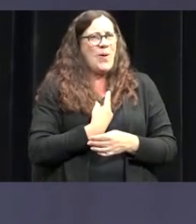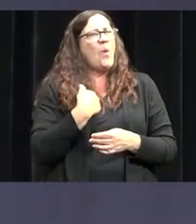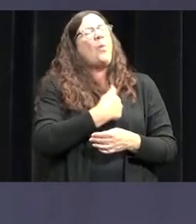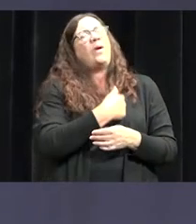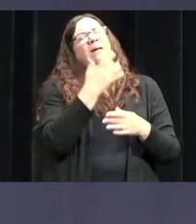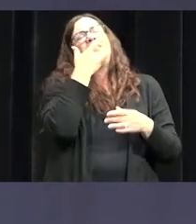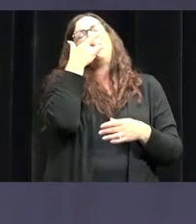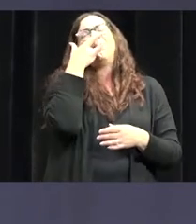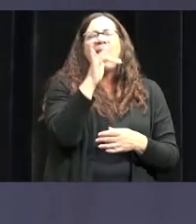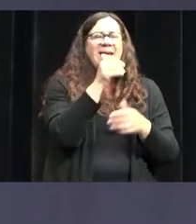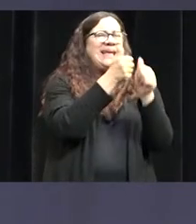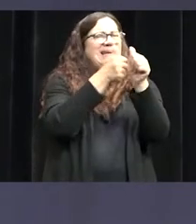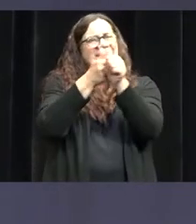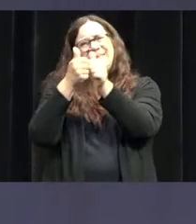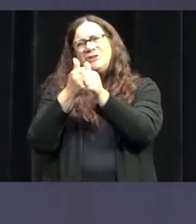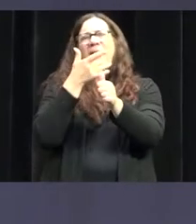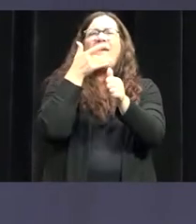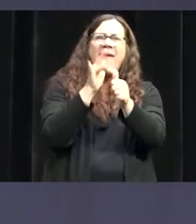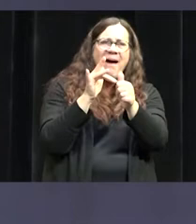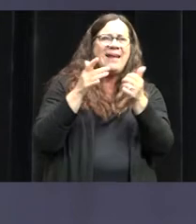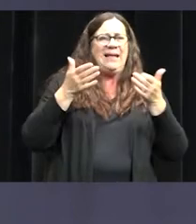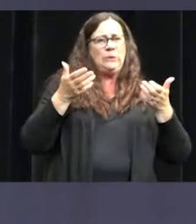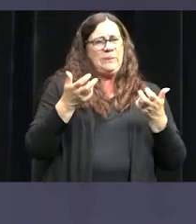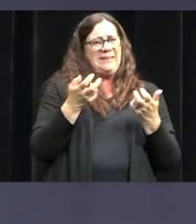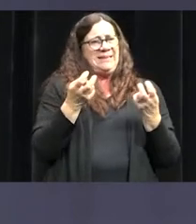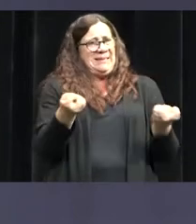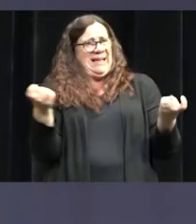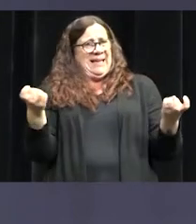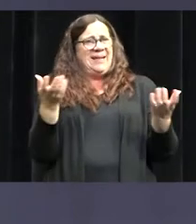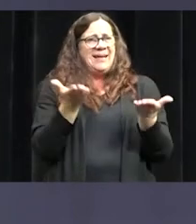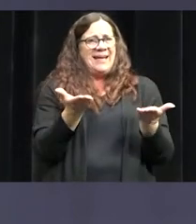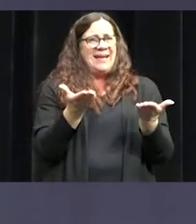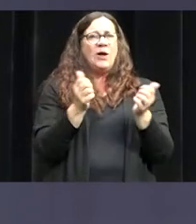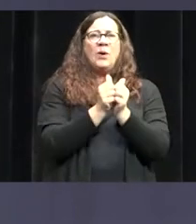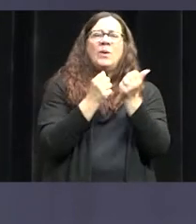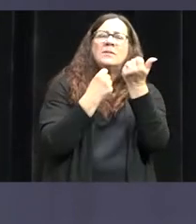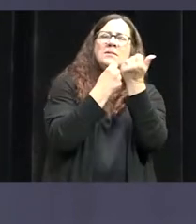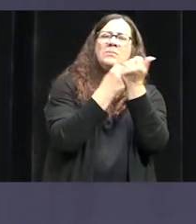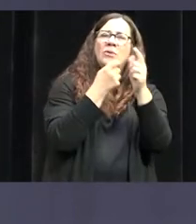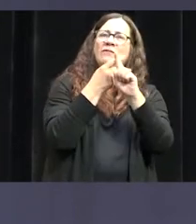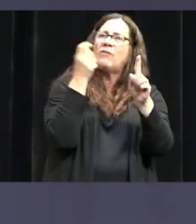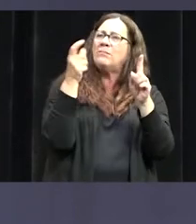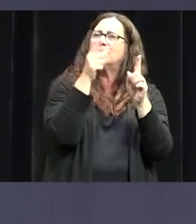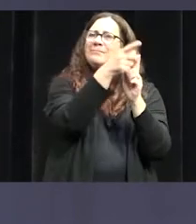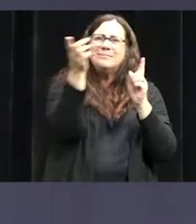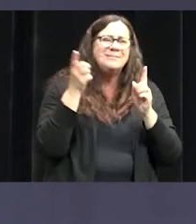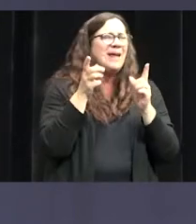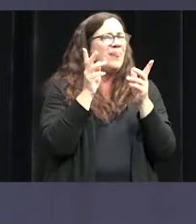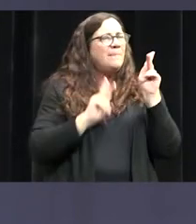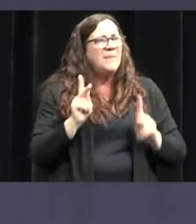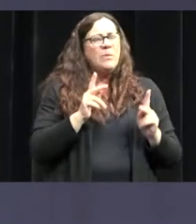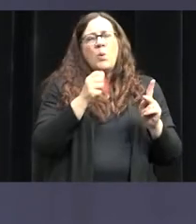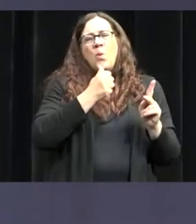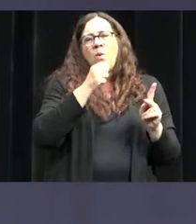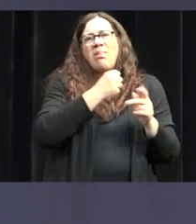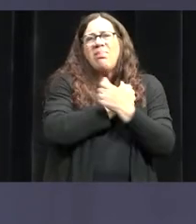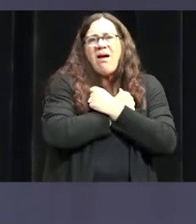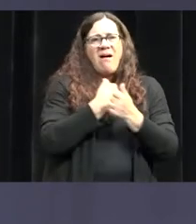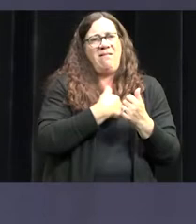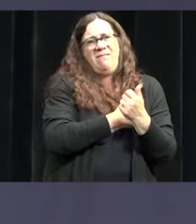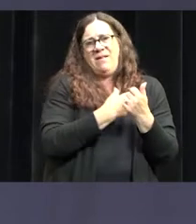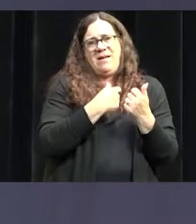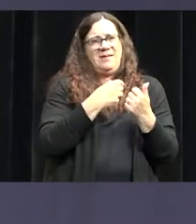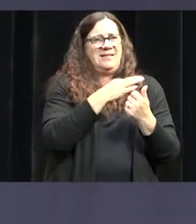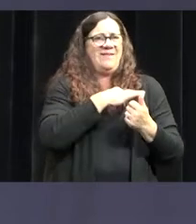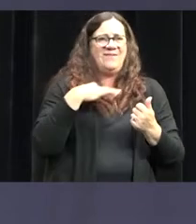here supported by those we love who love us and by a faculty and student body that believe in us if